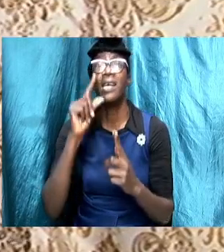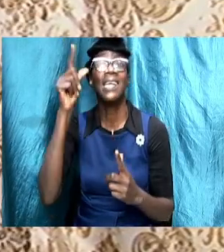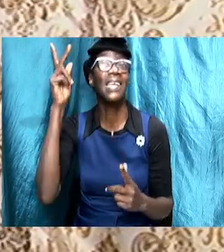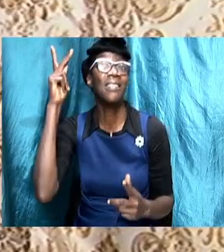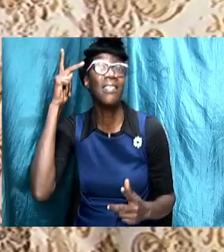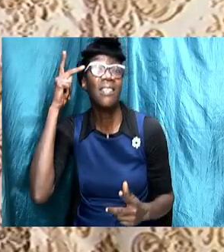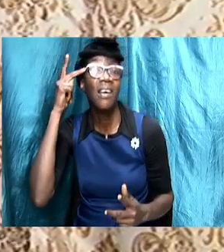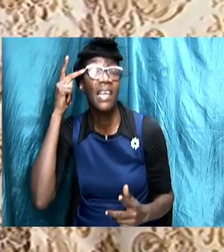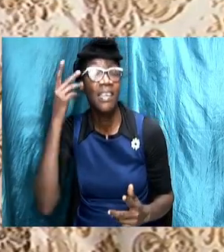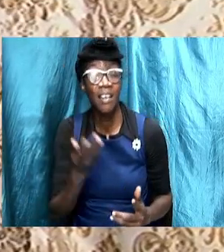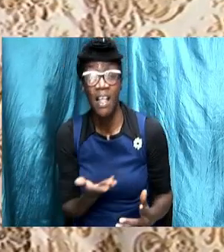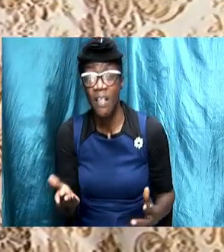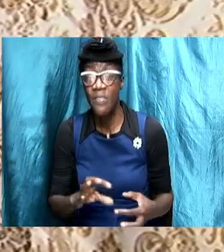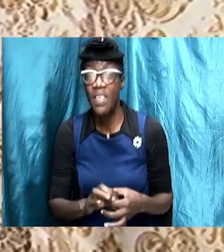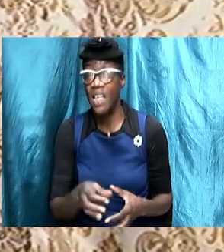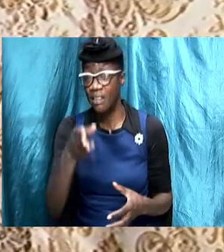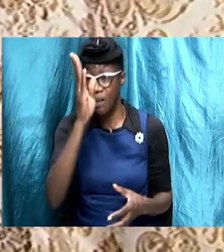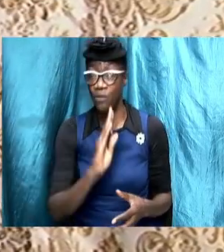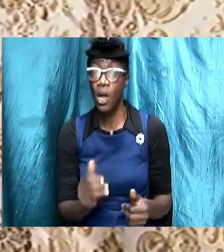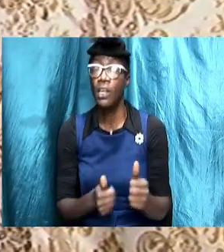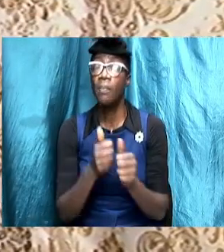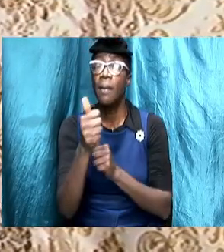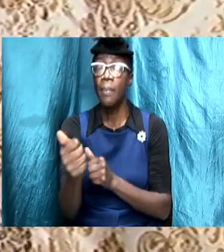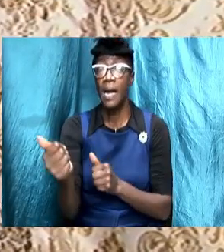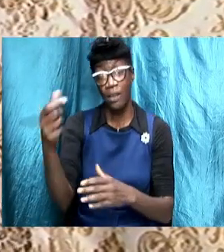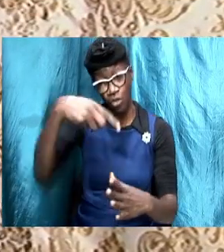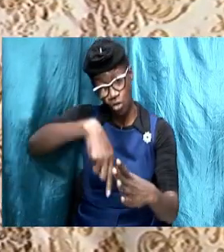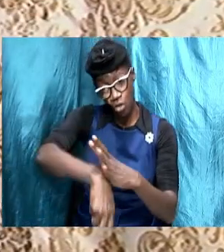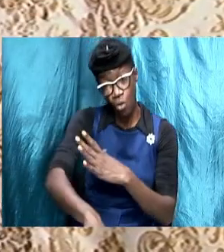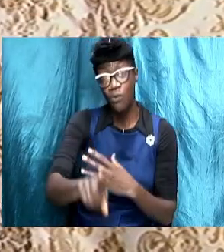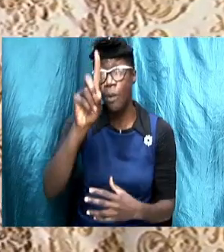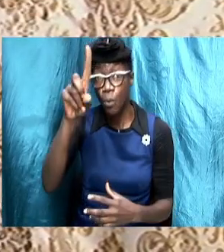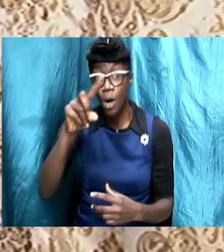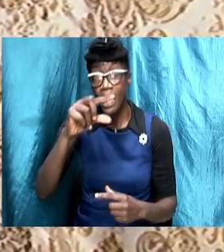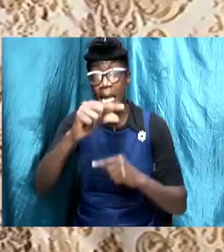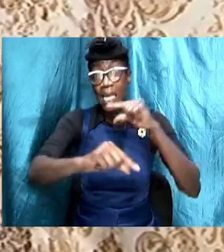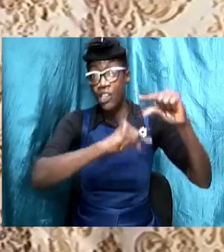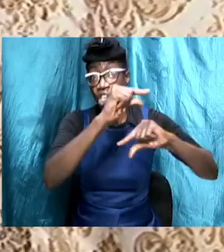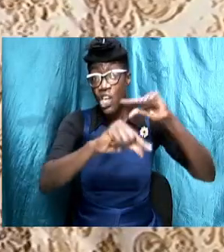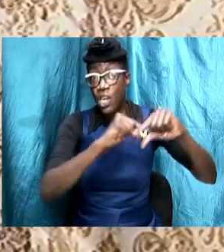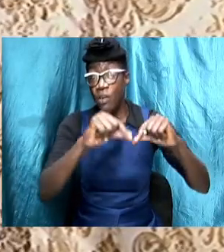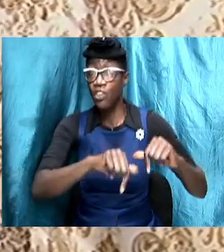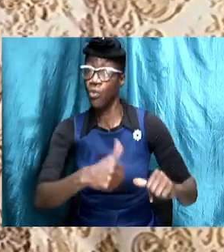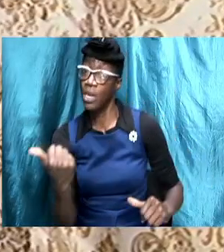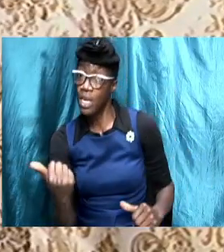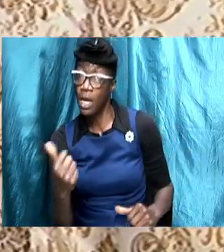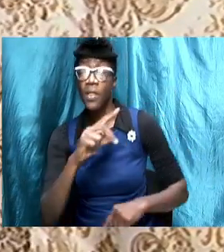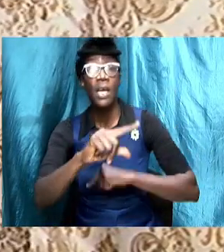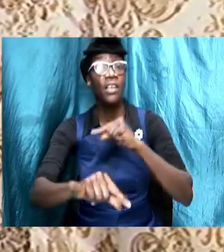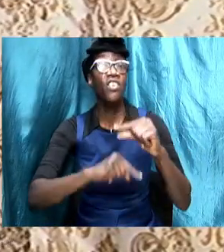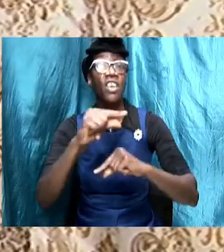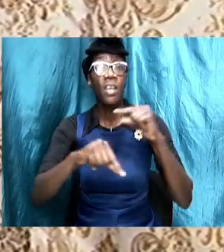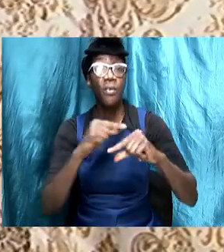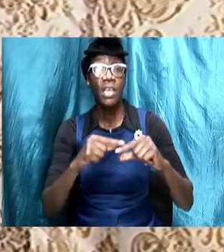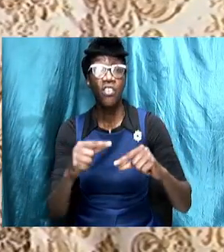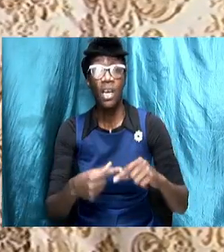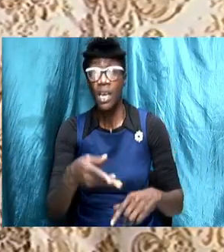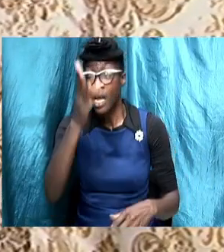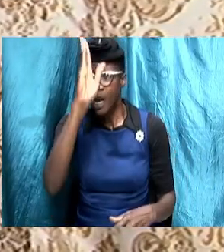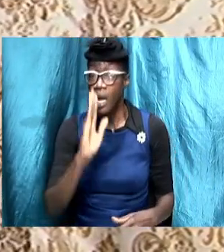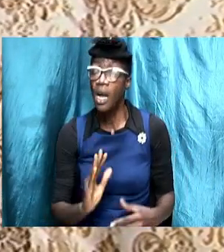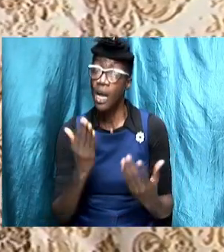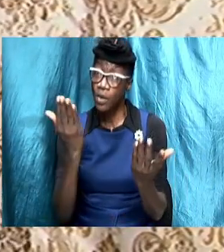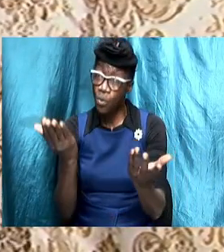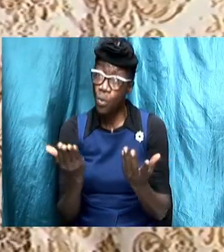for the things of God to be passed on from one generation to another generation. His intention was always